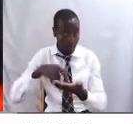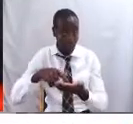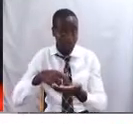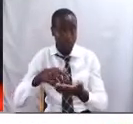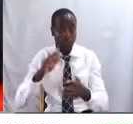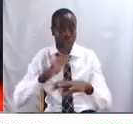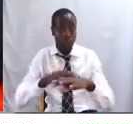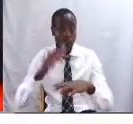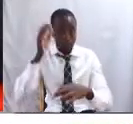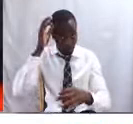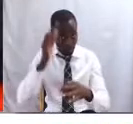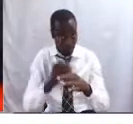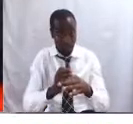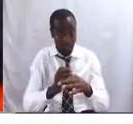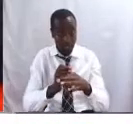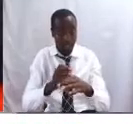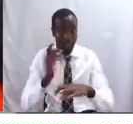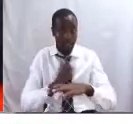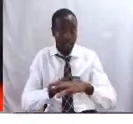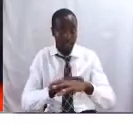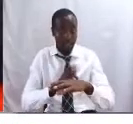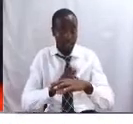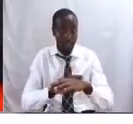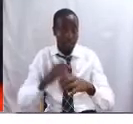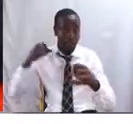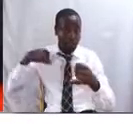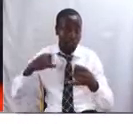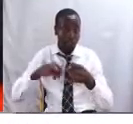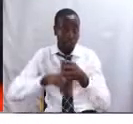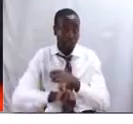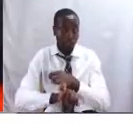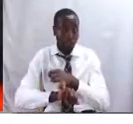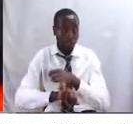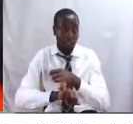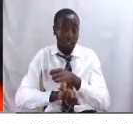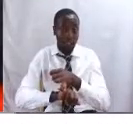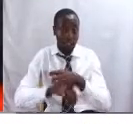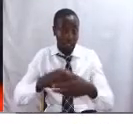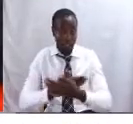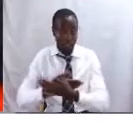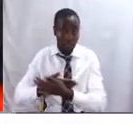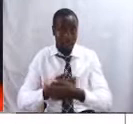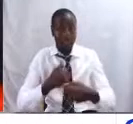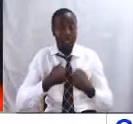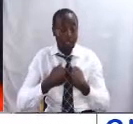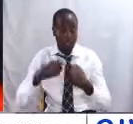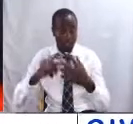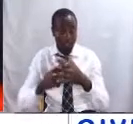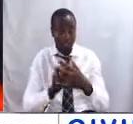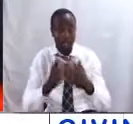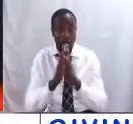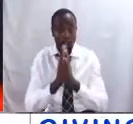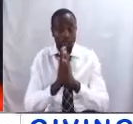things. Sometimes even with the bridals and baby showers, we find ourselves, we start with prayers very